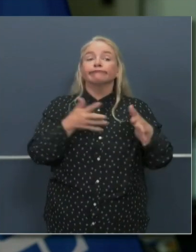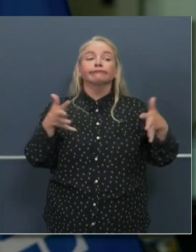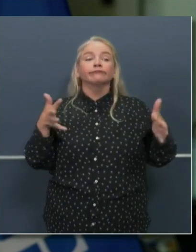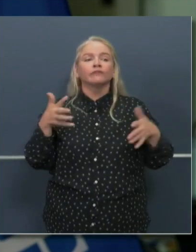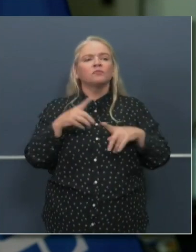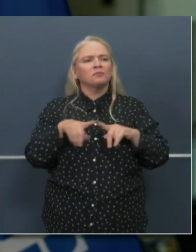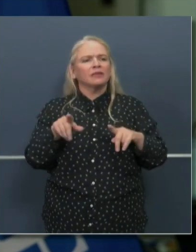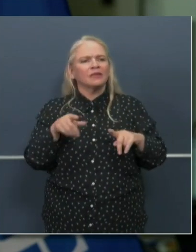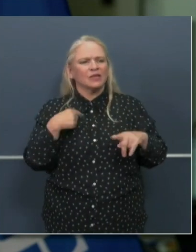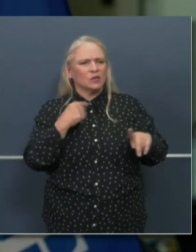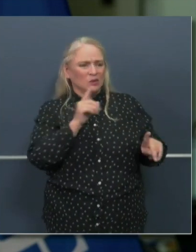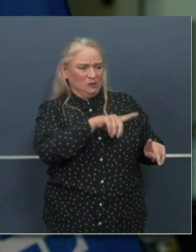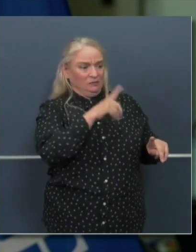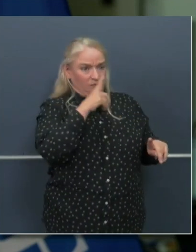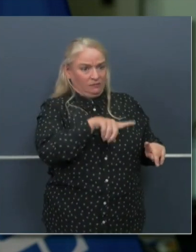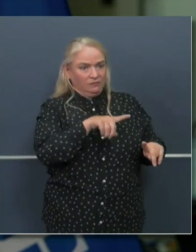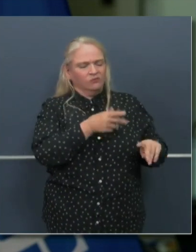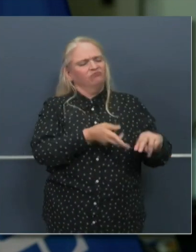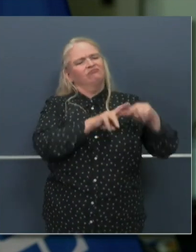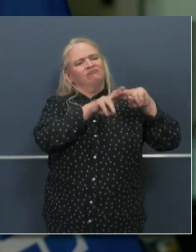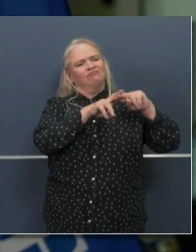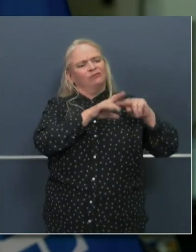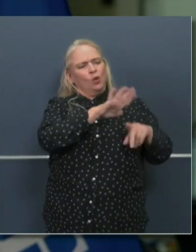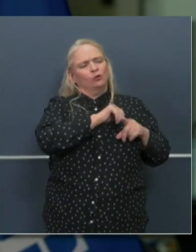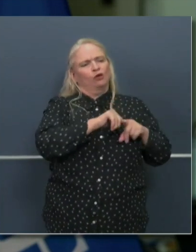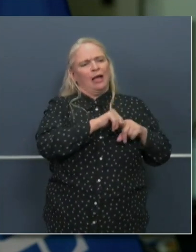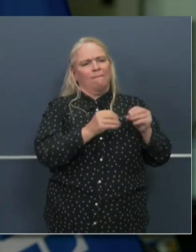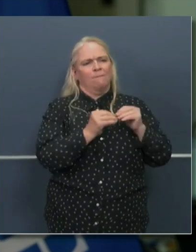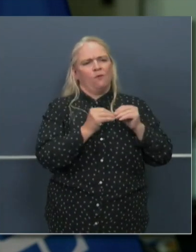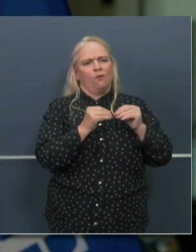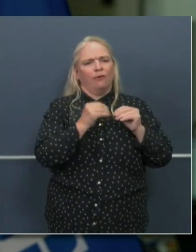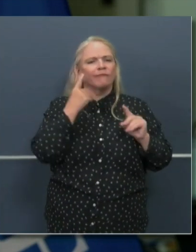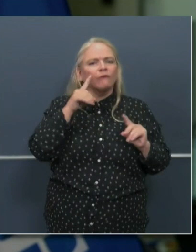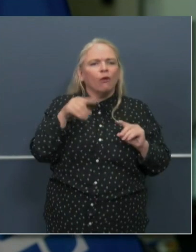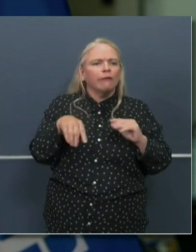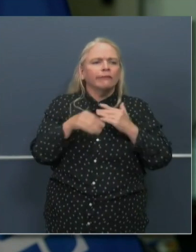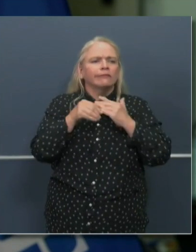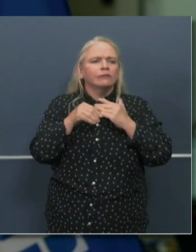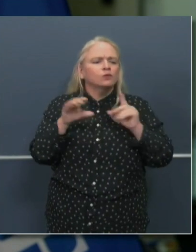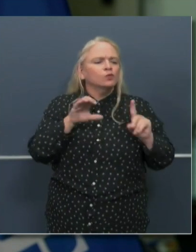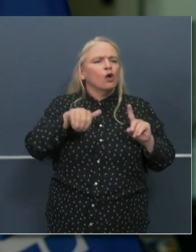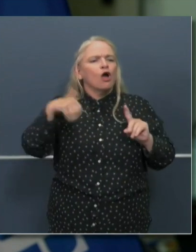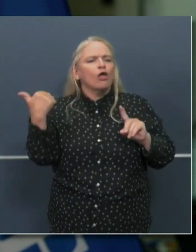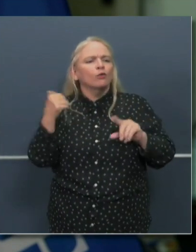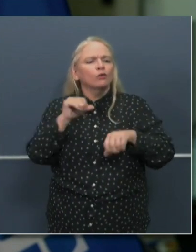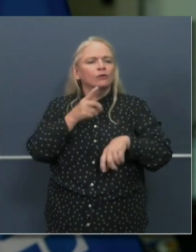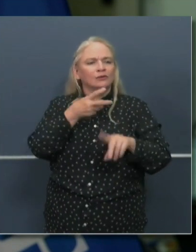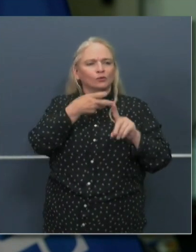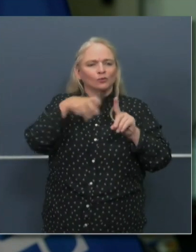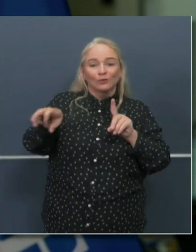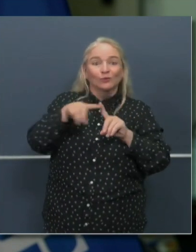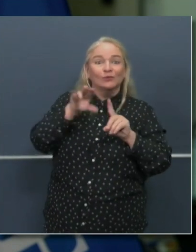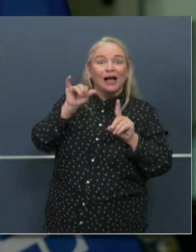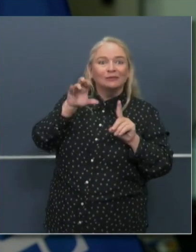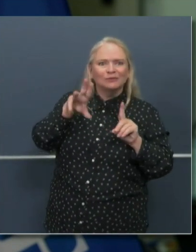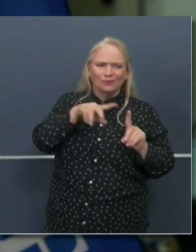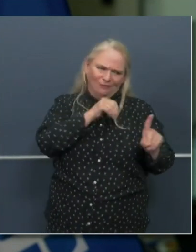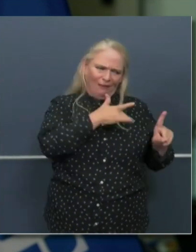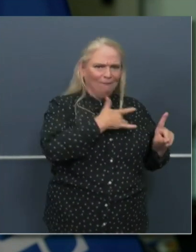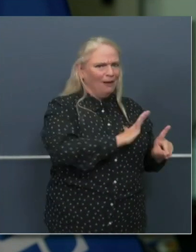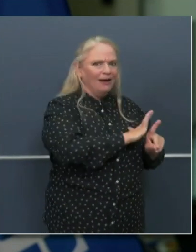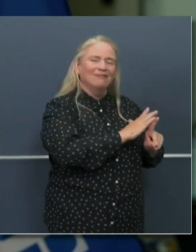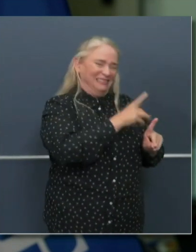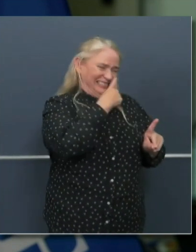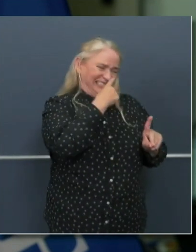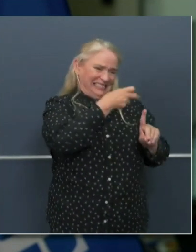medical or surgical unit, how can we train them up in case we need them in an intensive care unit? So many things going on